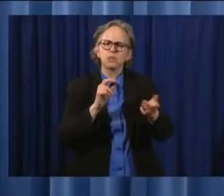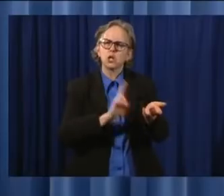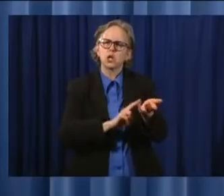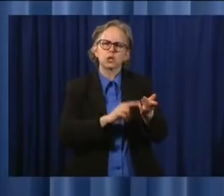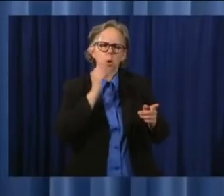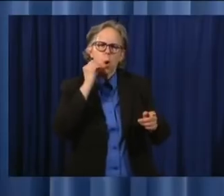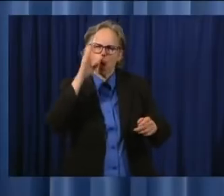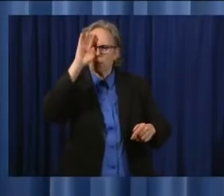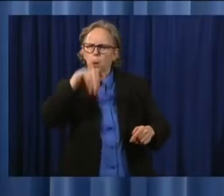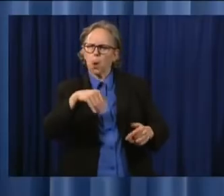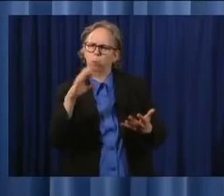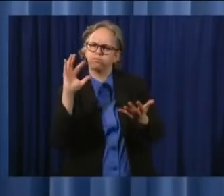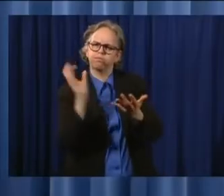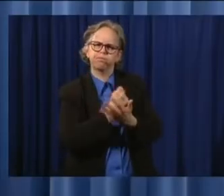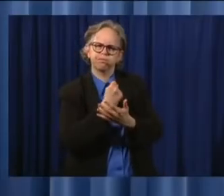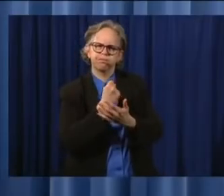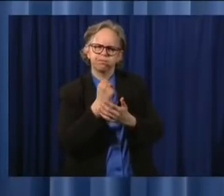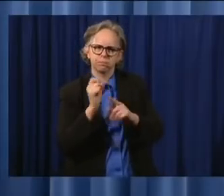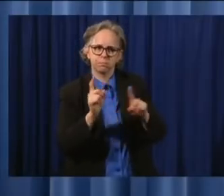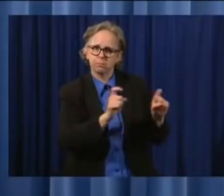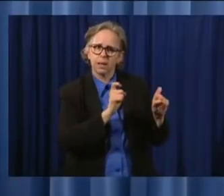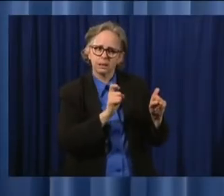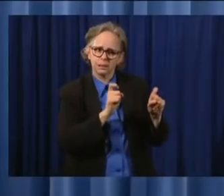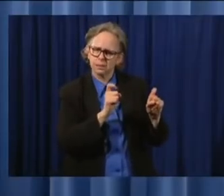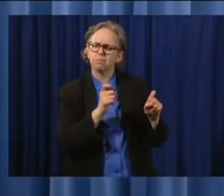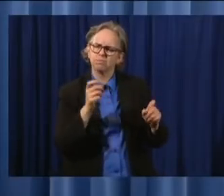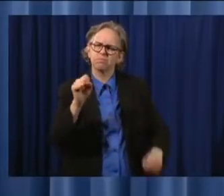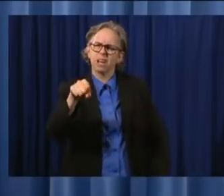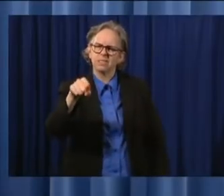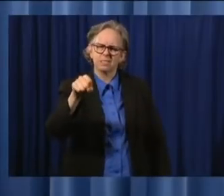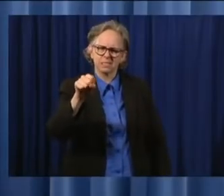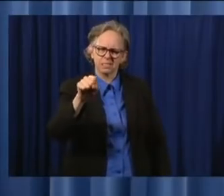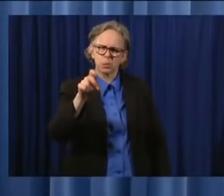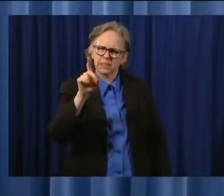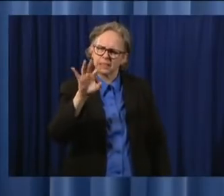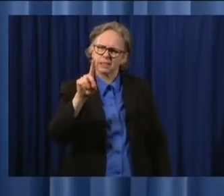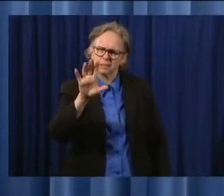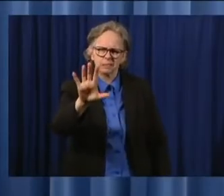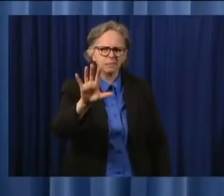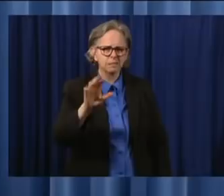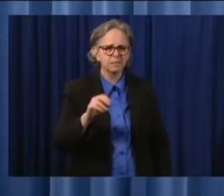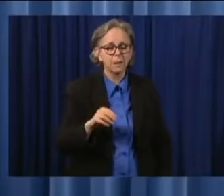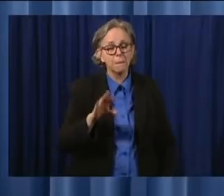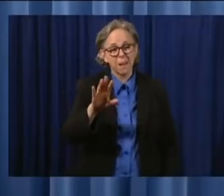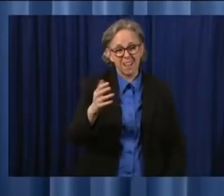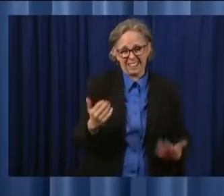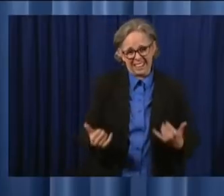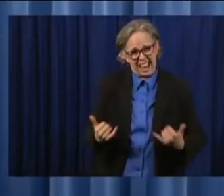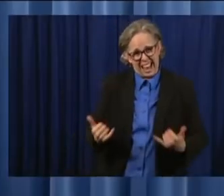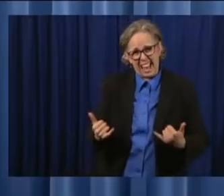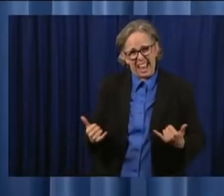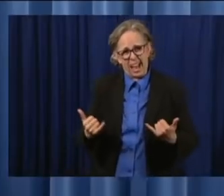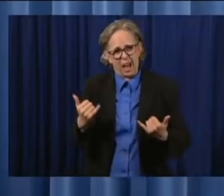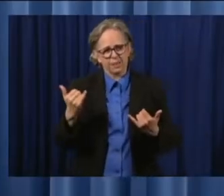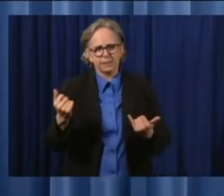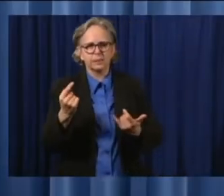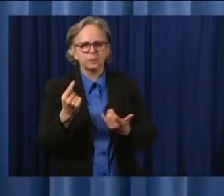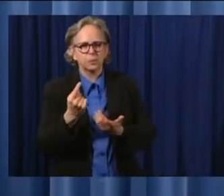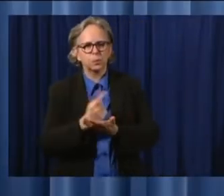positive, testing was done. But this is the first time we felt really we've been able